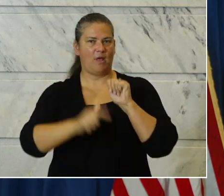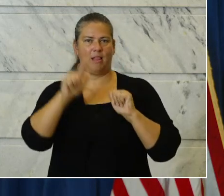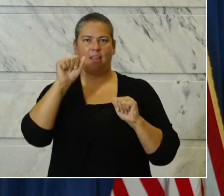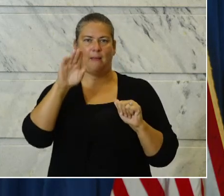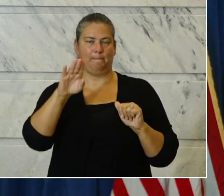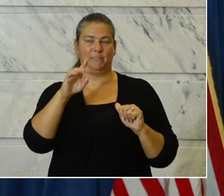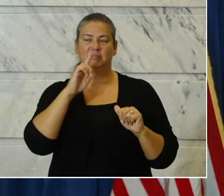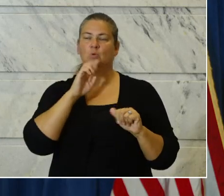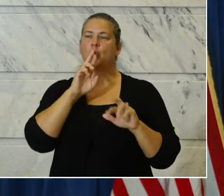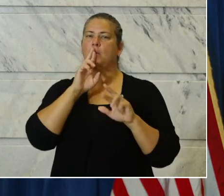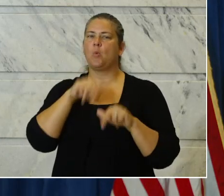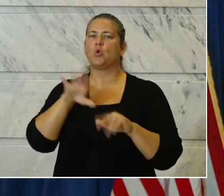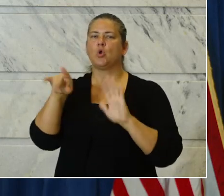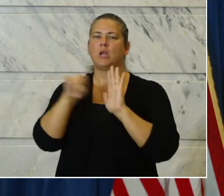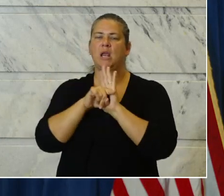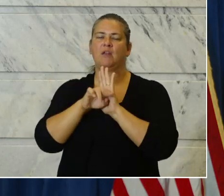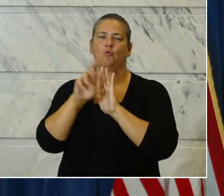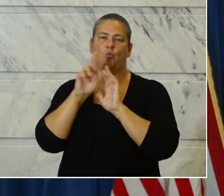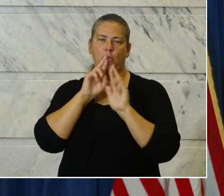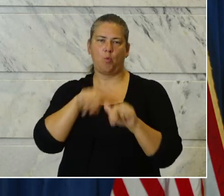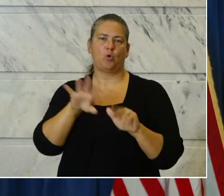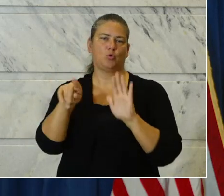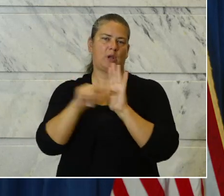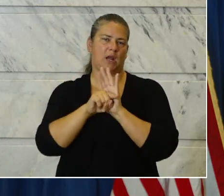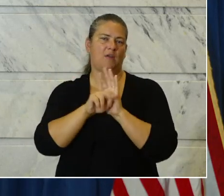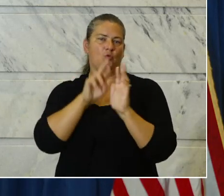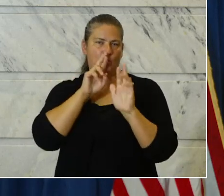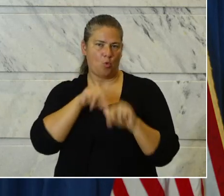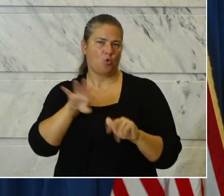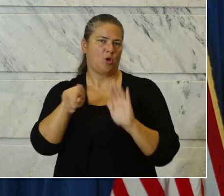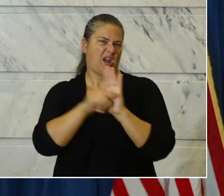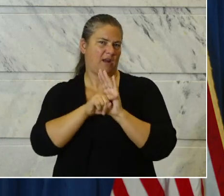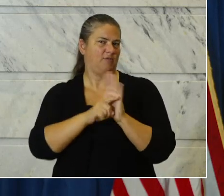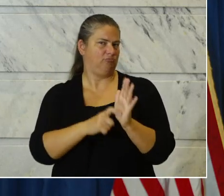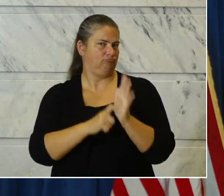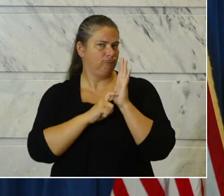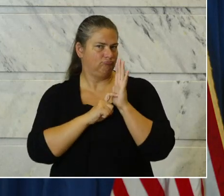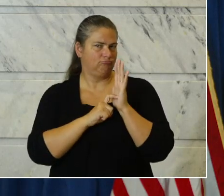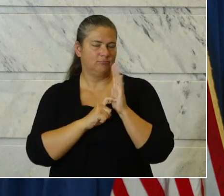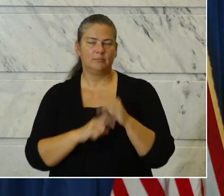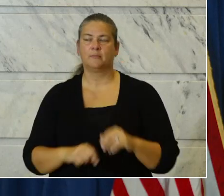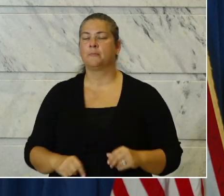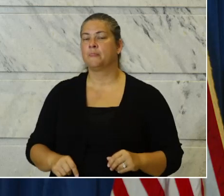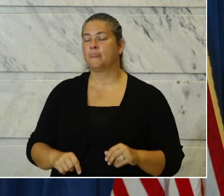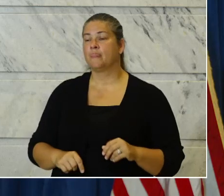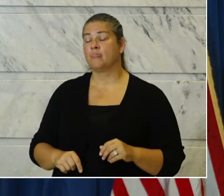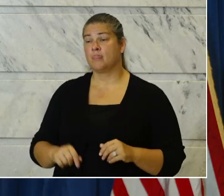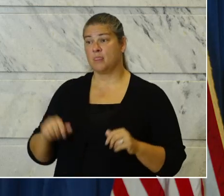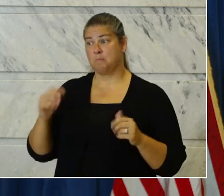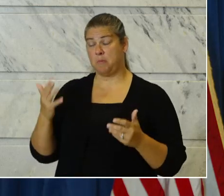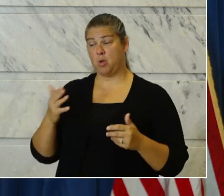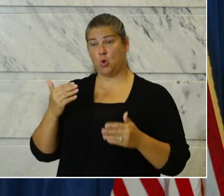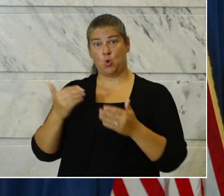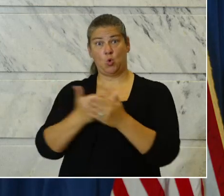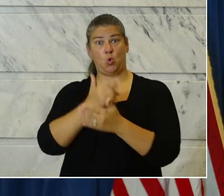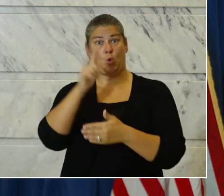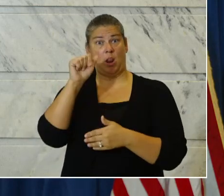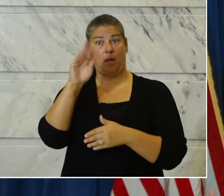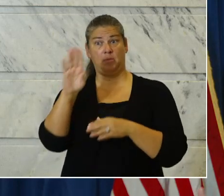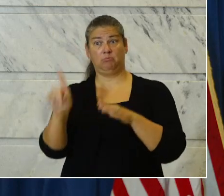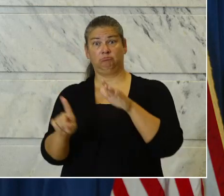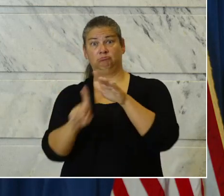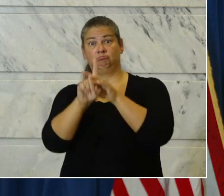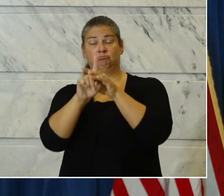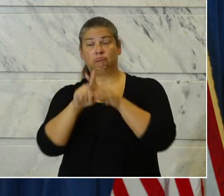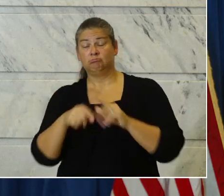saying, report your negatives, report your negatives, report your negatives. Now, could there be a new lab that doesn't start doing it and we